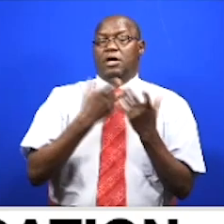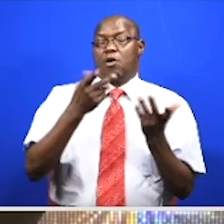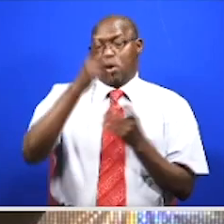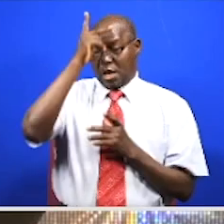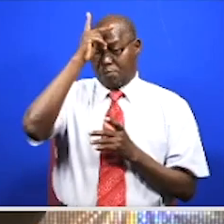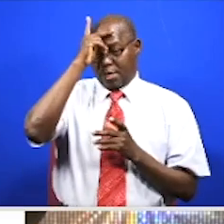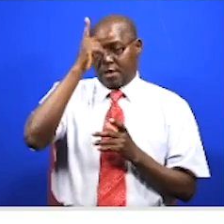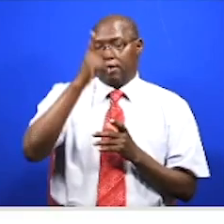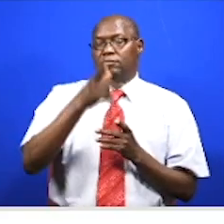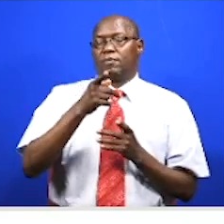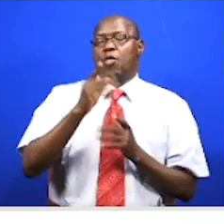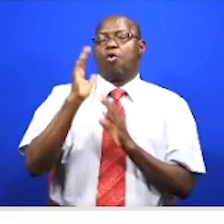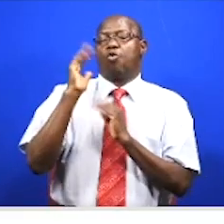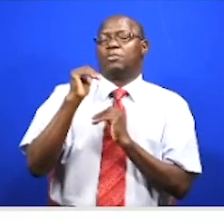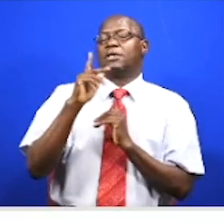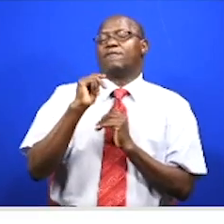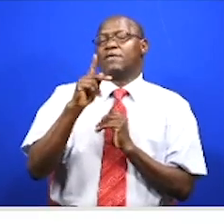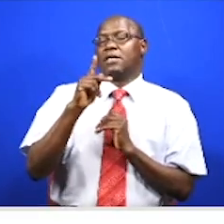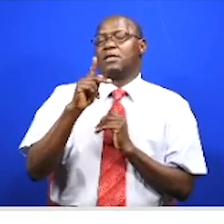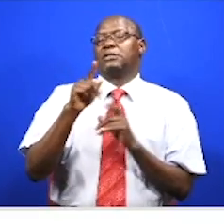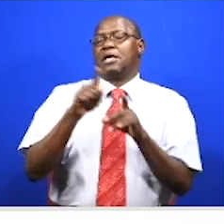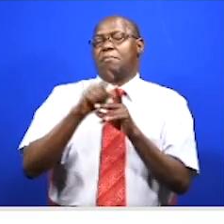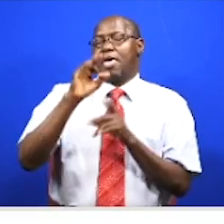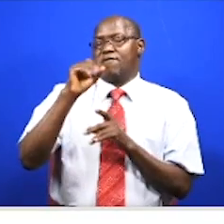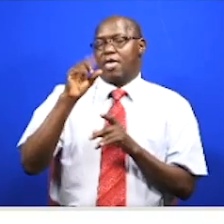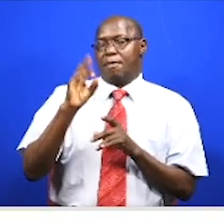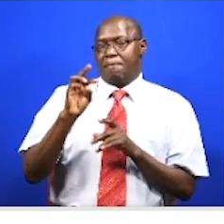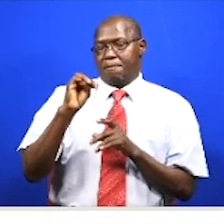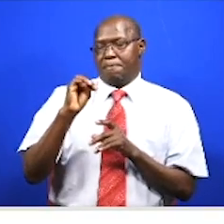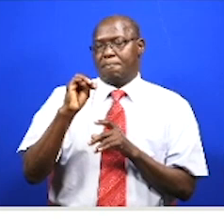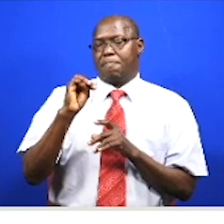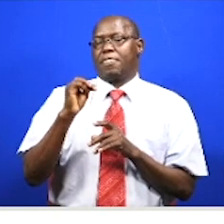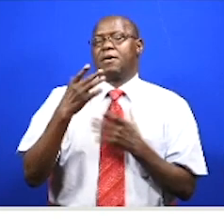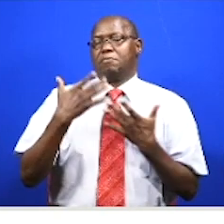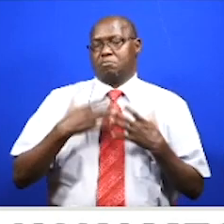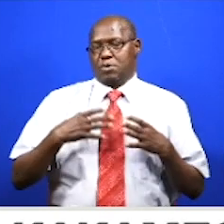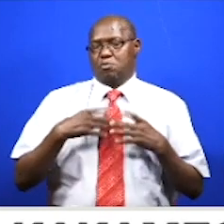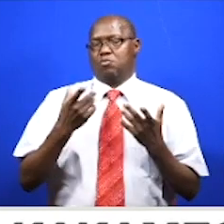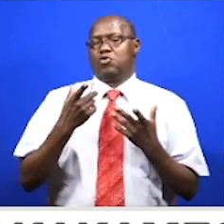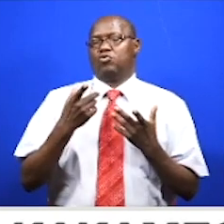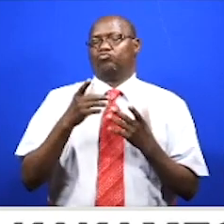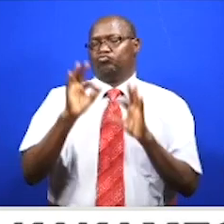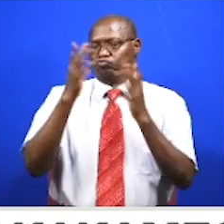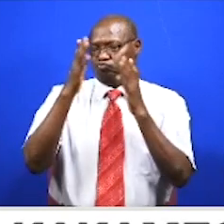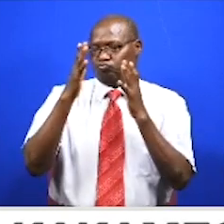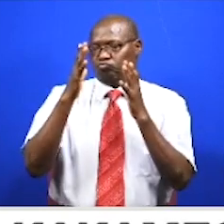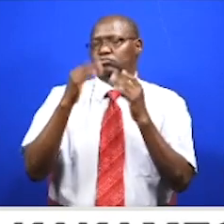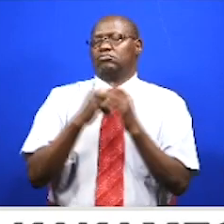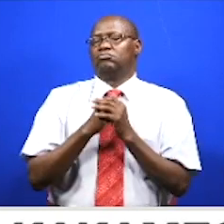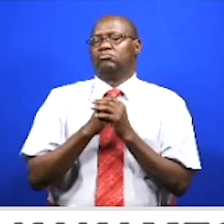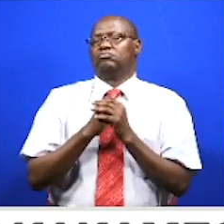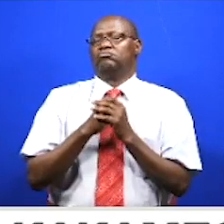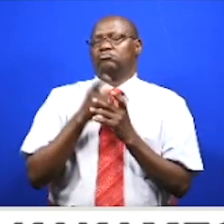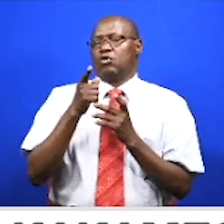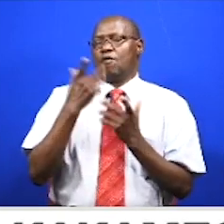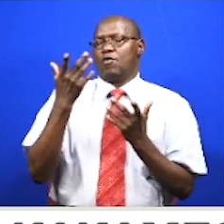Hope TV and Hope FM fans in the county of Kakamega have lauded the two stations for spreading the gospel through the airwaves. The fans, who most of them say